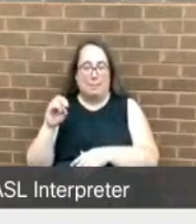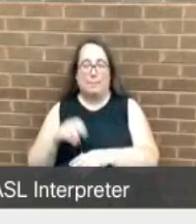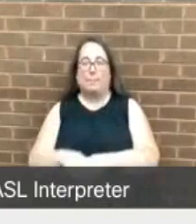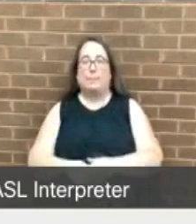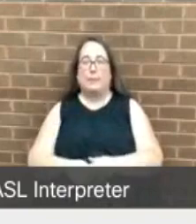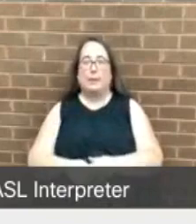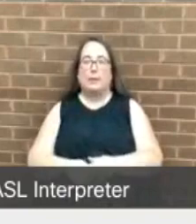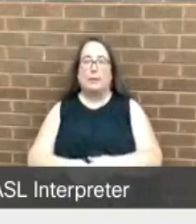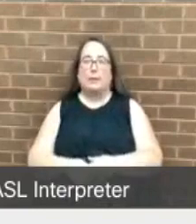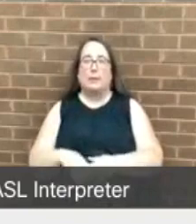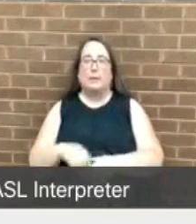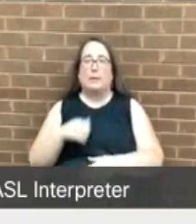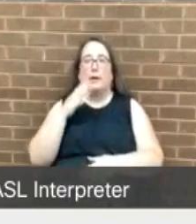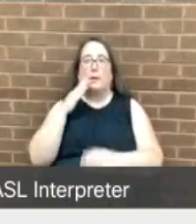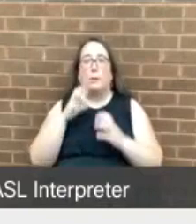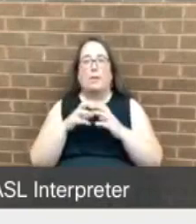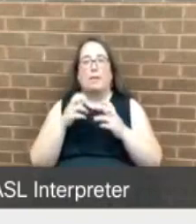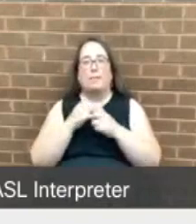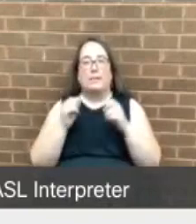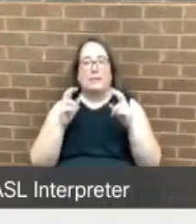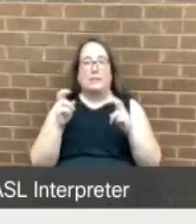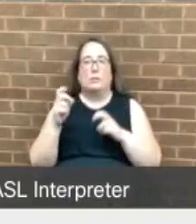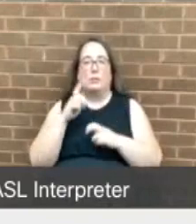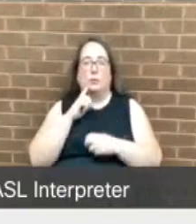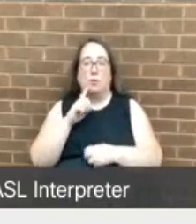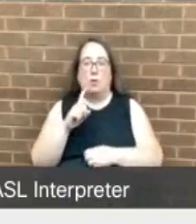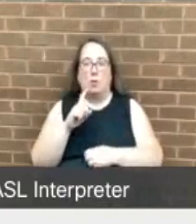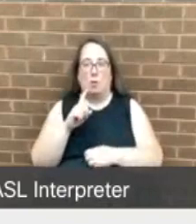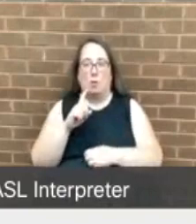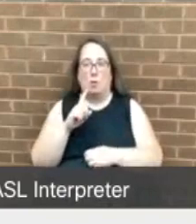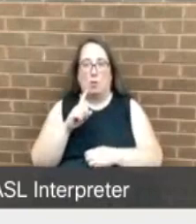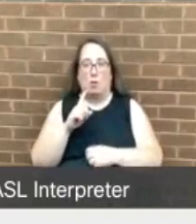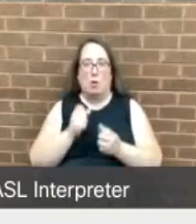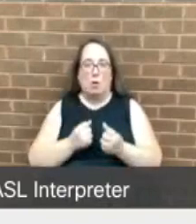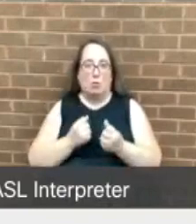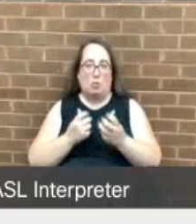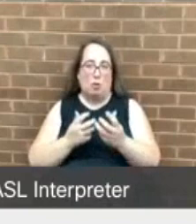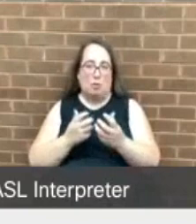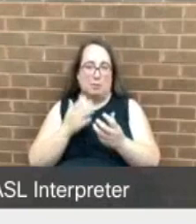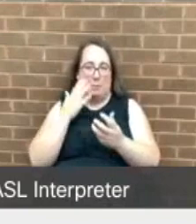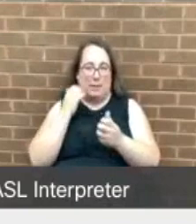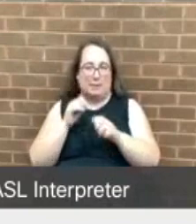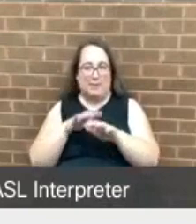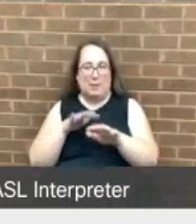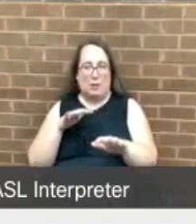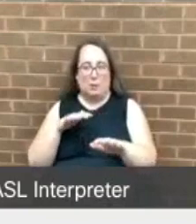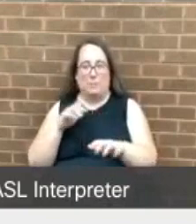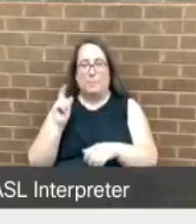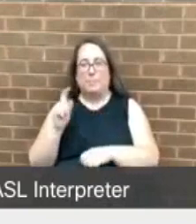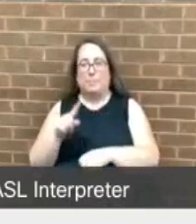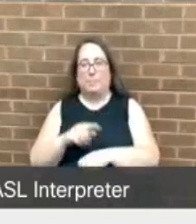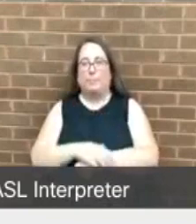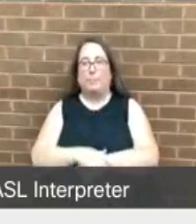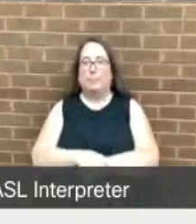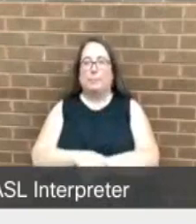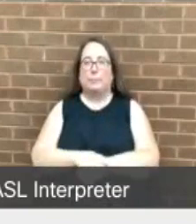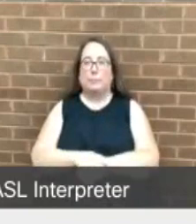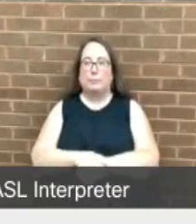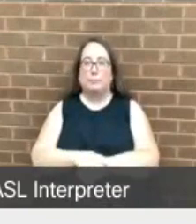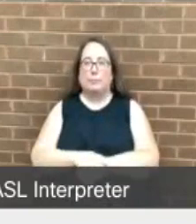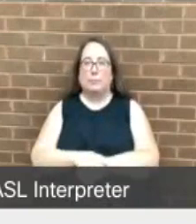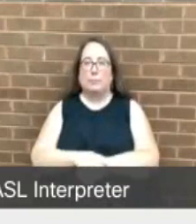I know that a lot of the safety issues are caused by congestion. So my question was, you